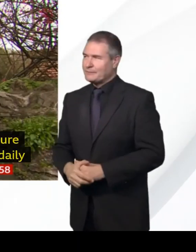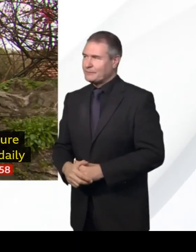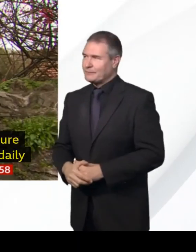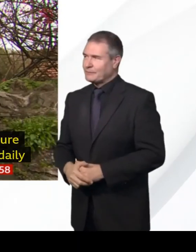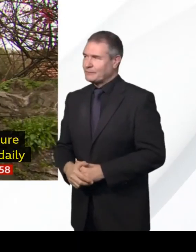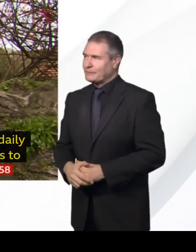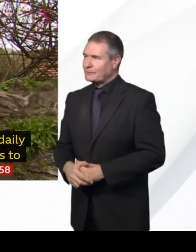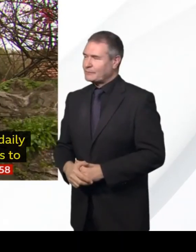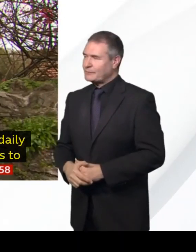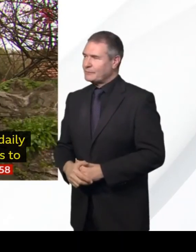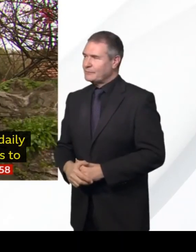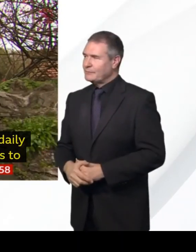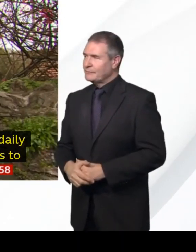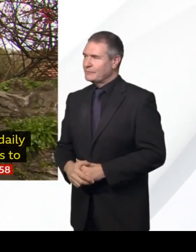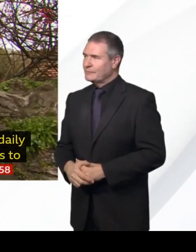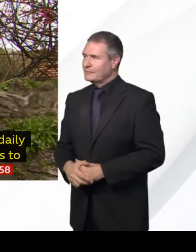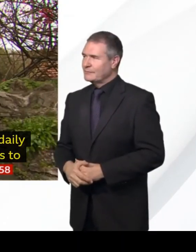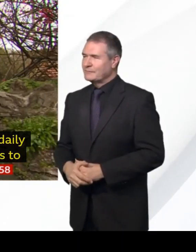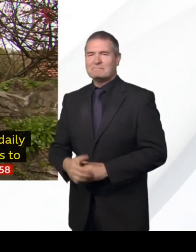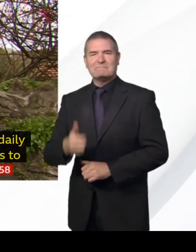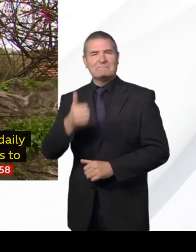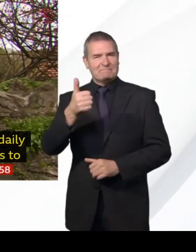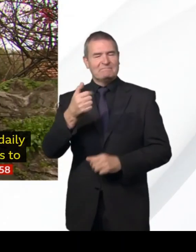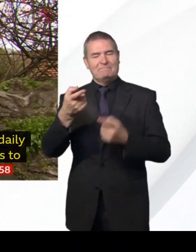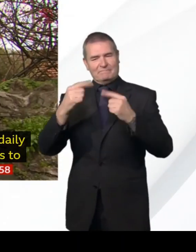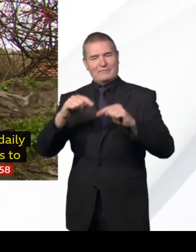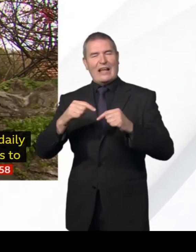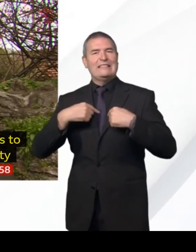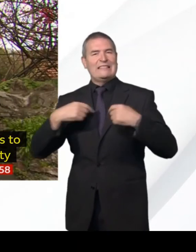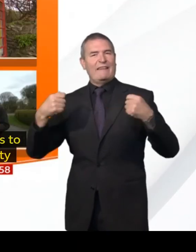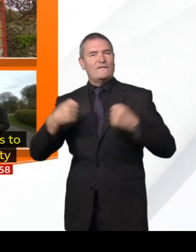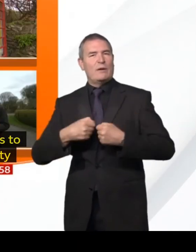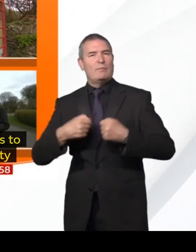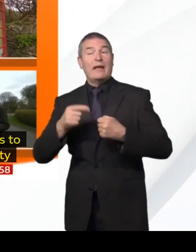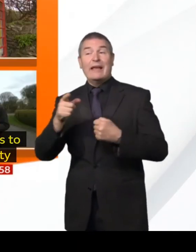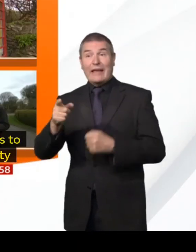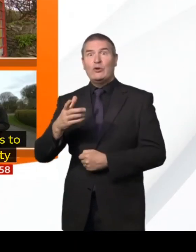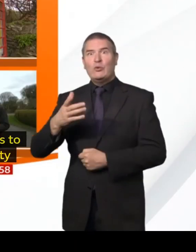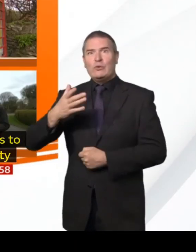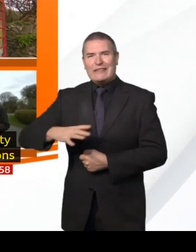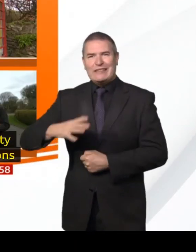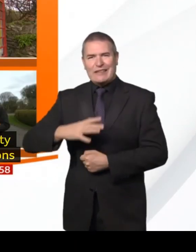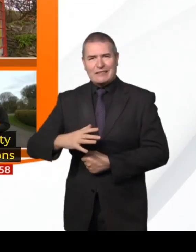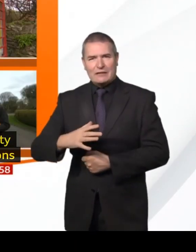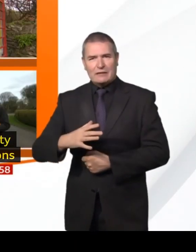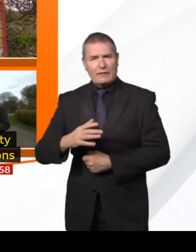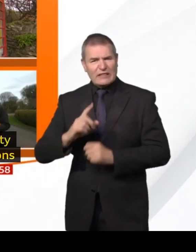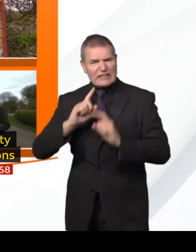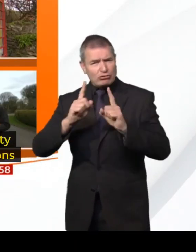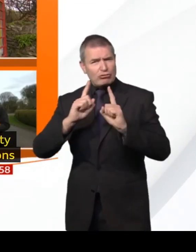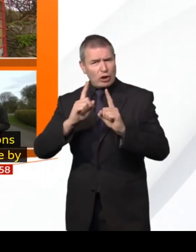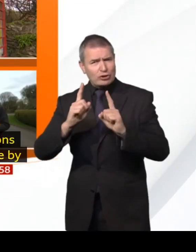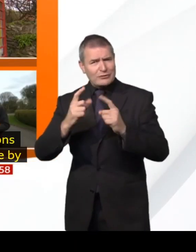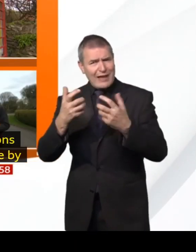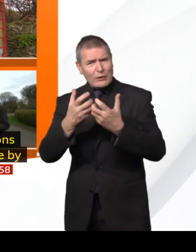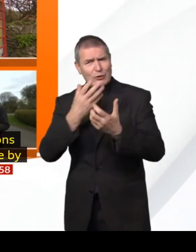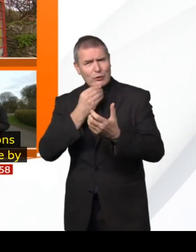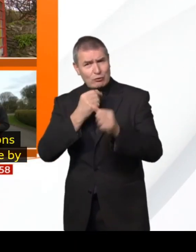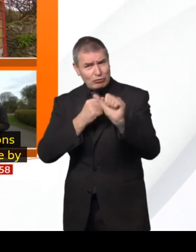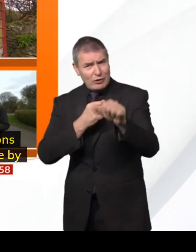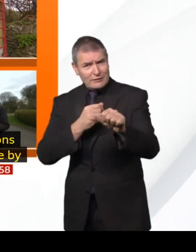locally. Which is lovely. And Martin, just really briefly, if you were to have need of the defibrillator, there's full instructions, etc., in the phone box, are